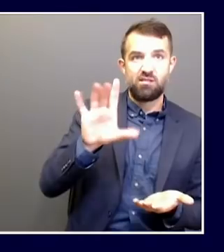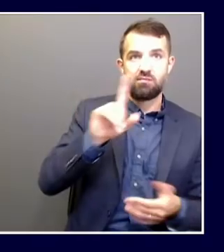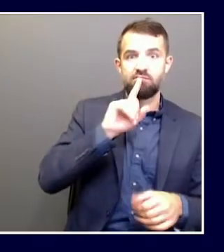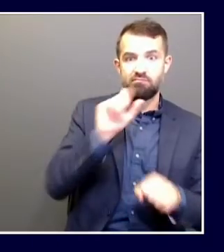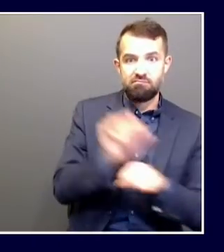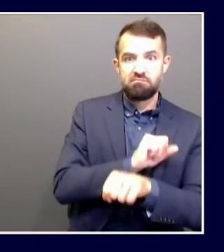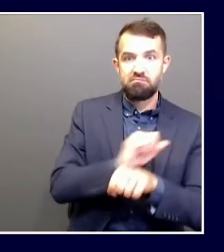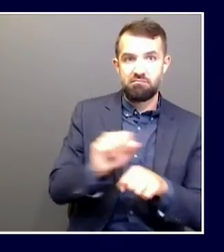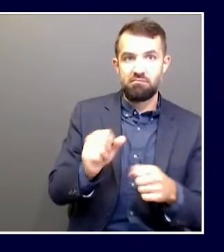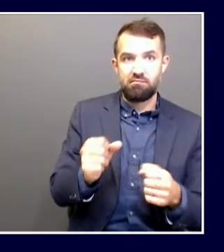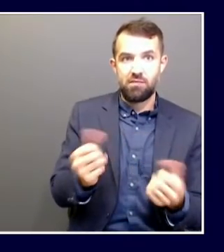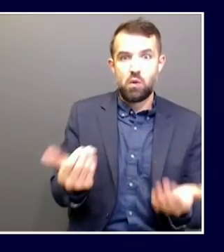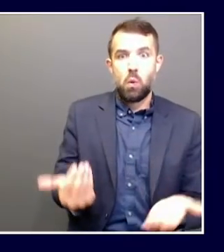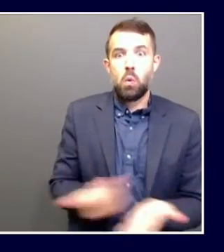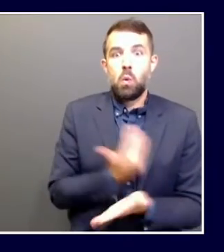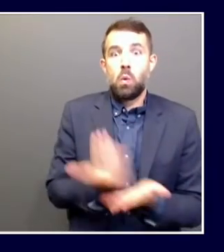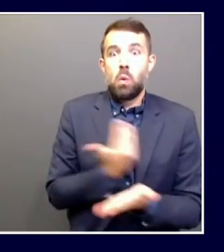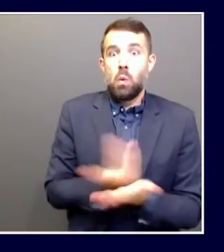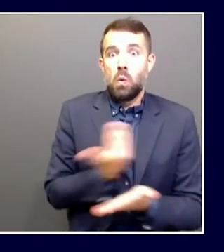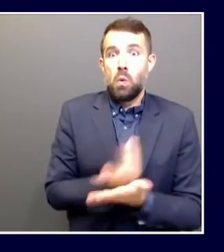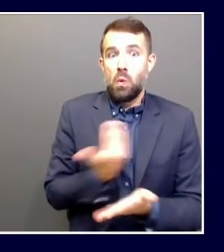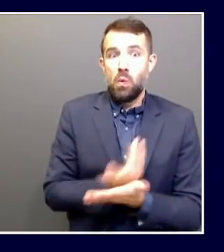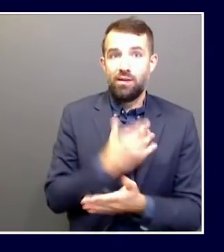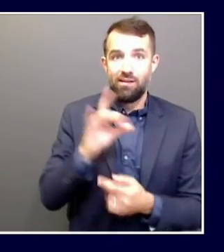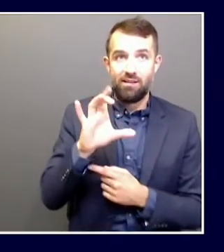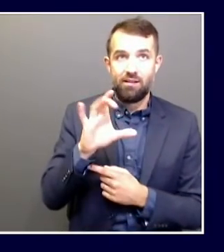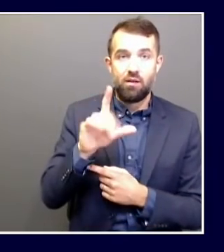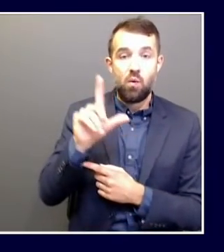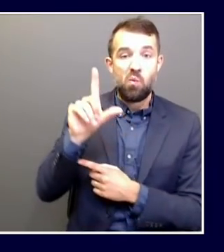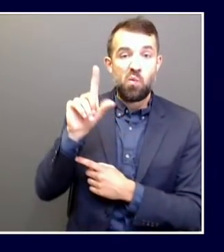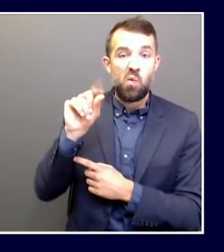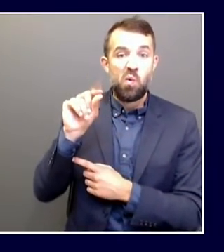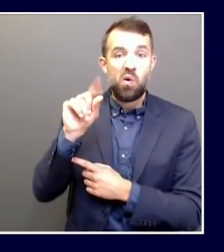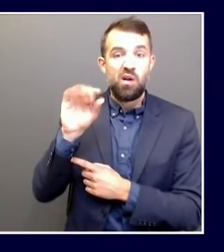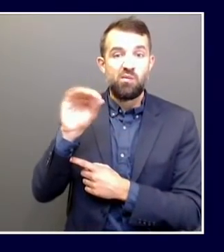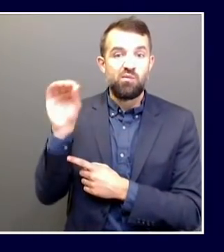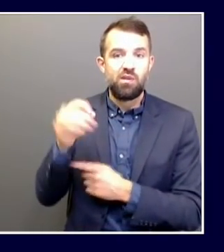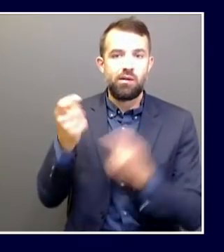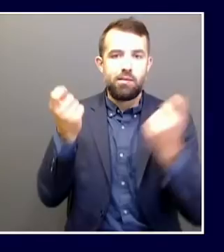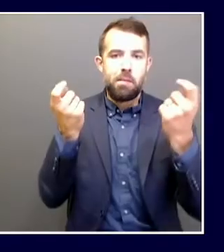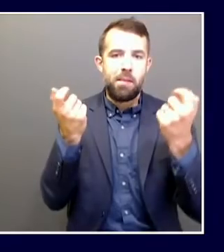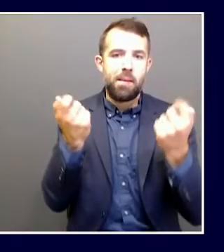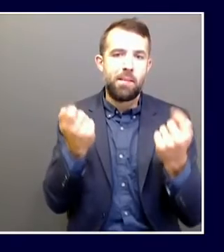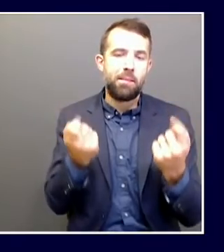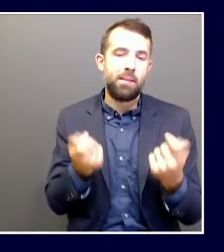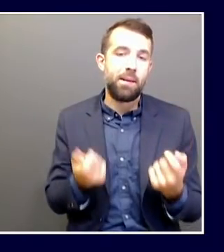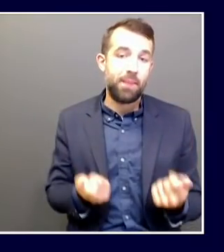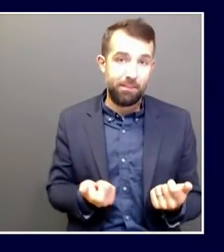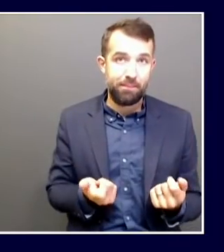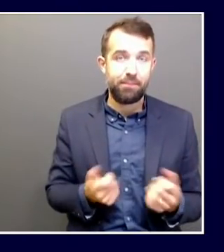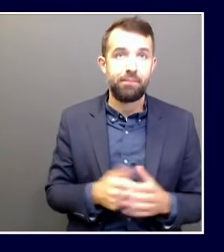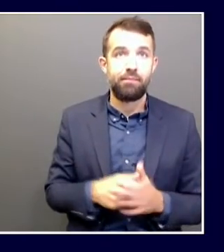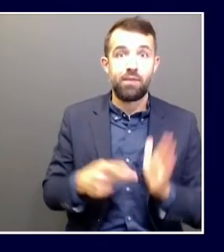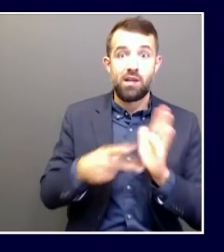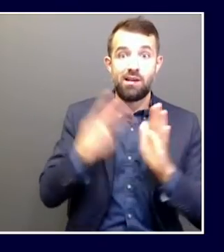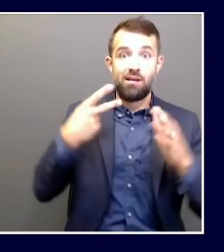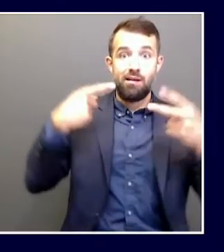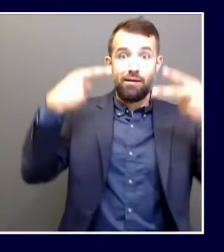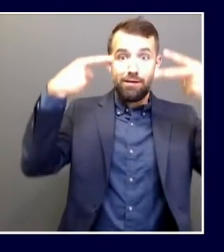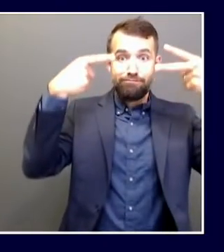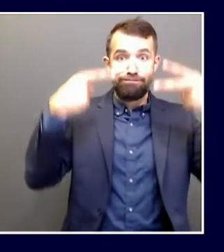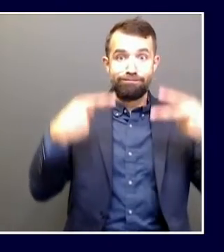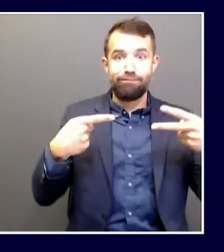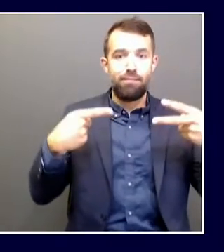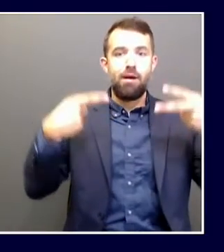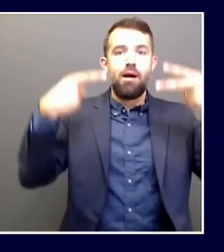the state of Maine. So about 20% have to be removed. If we didn't do this process, we would be overstating our new